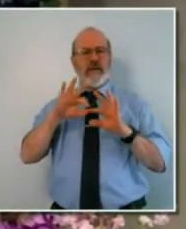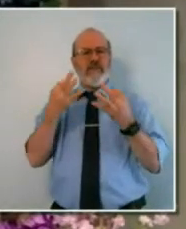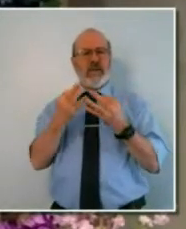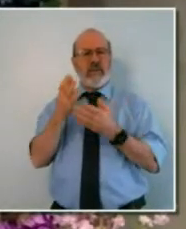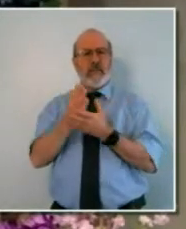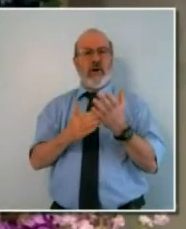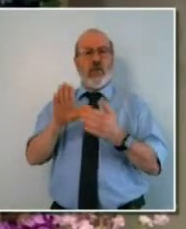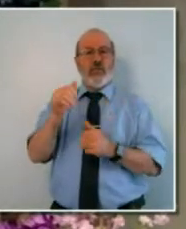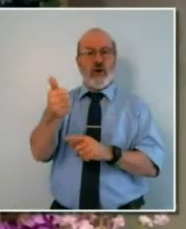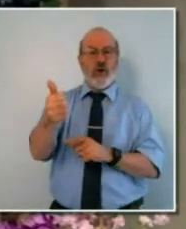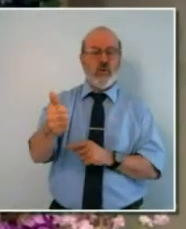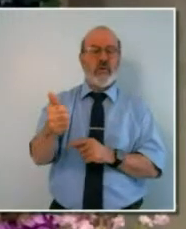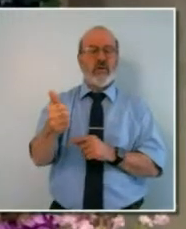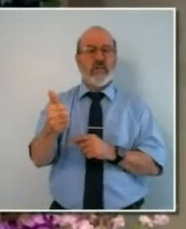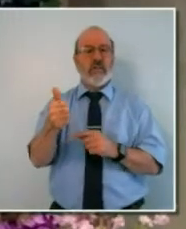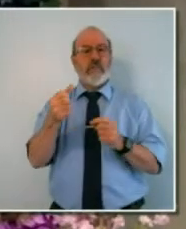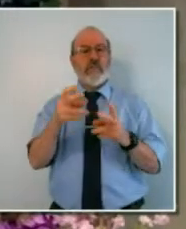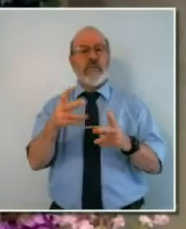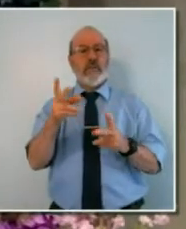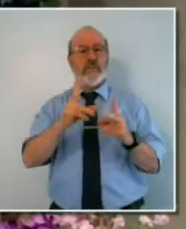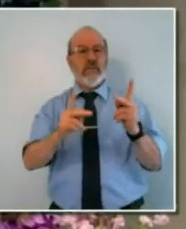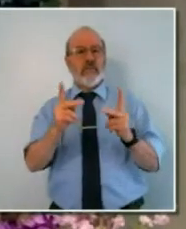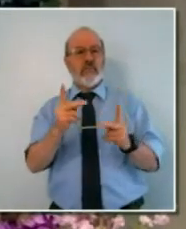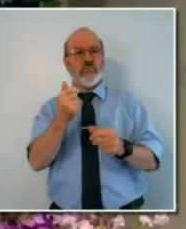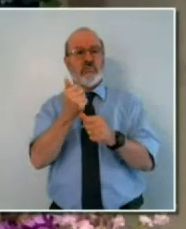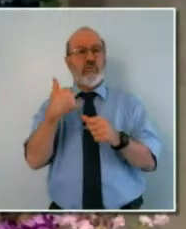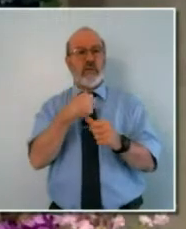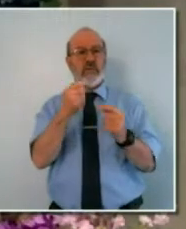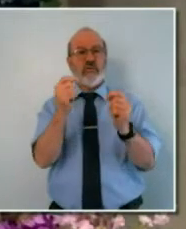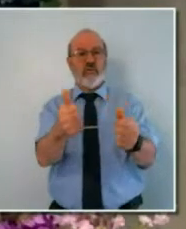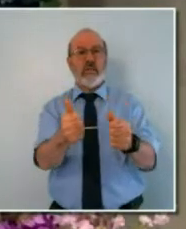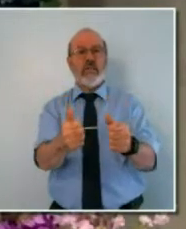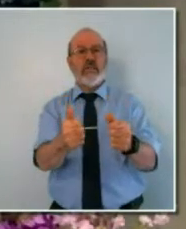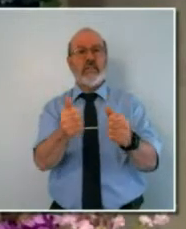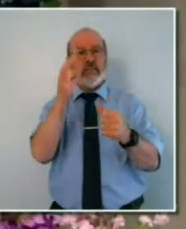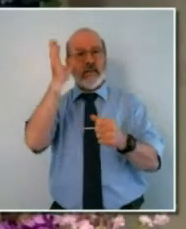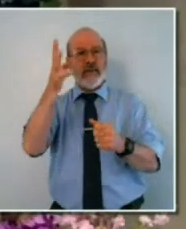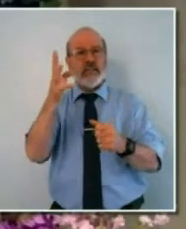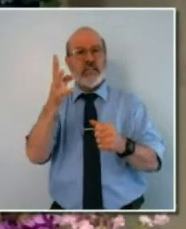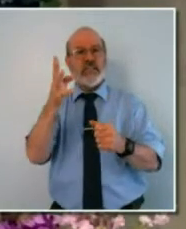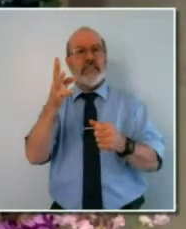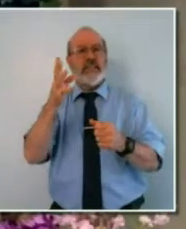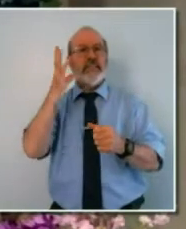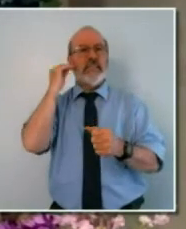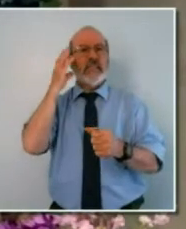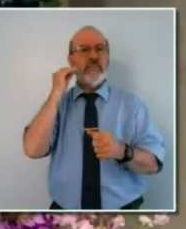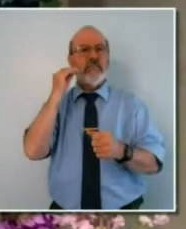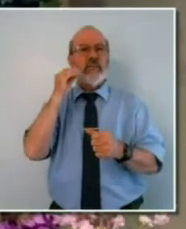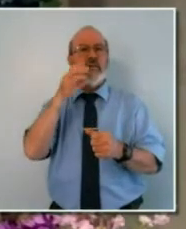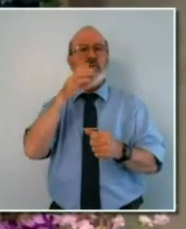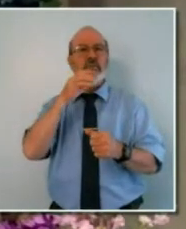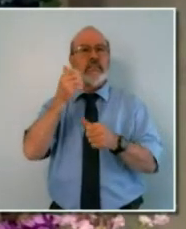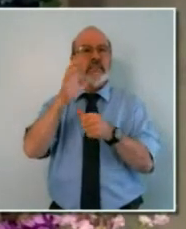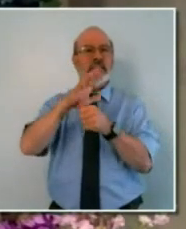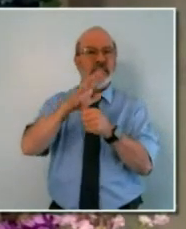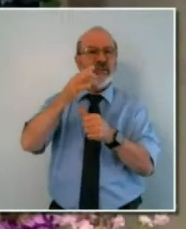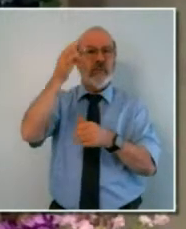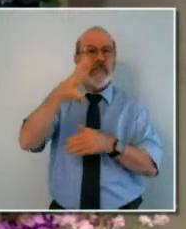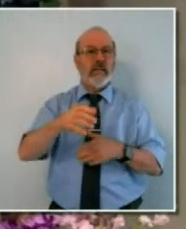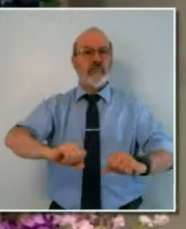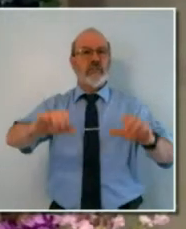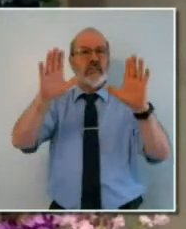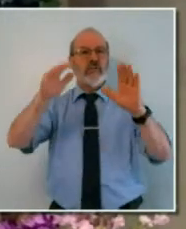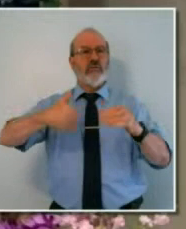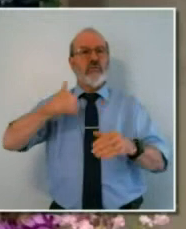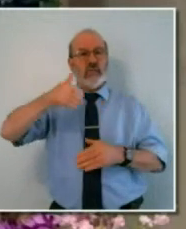own. This allowed people to get behind us quickly. Imagine an experienced older pastor yielding to a young